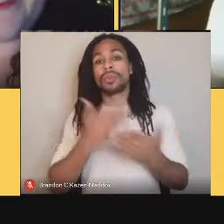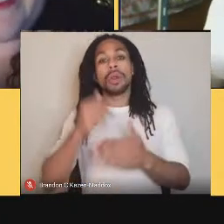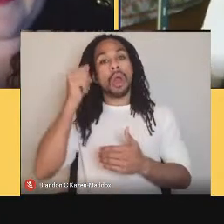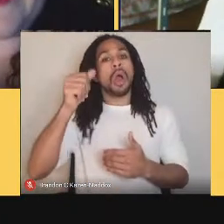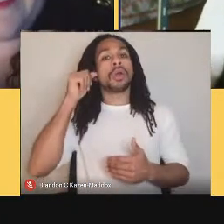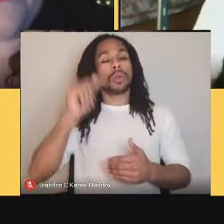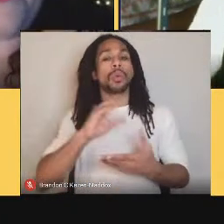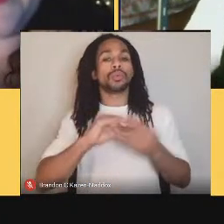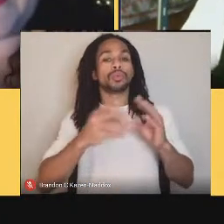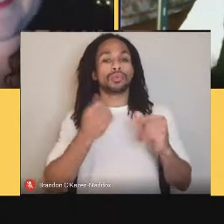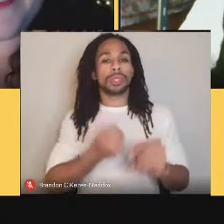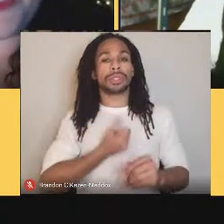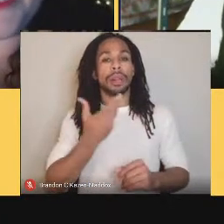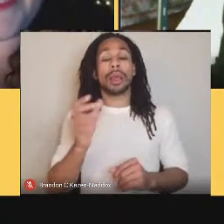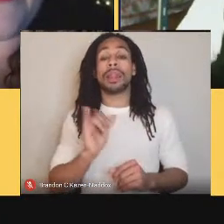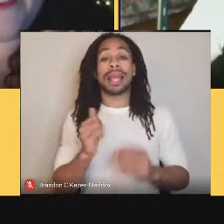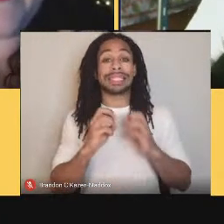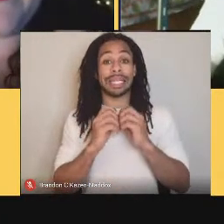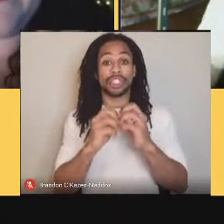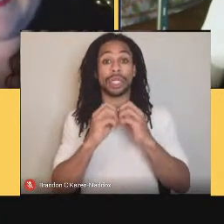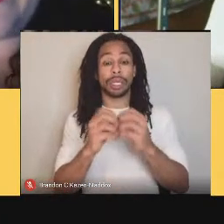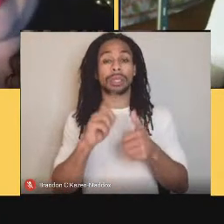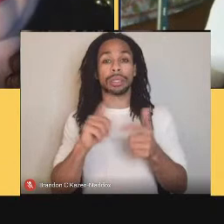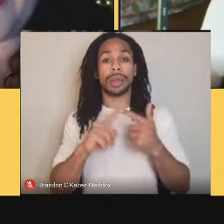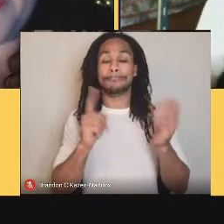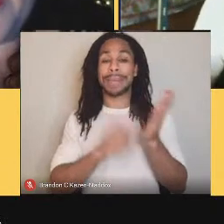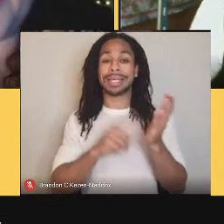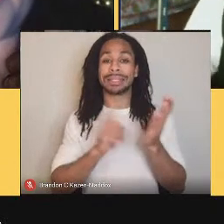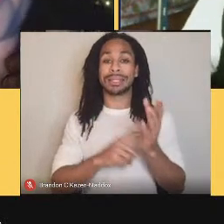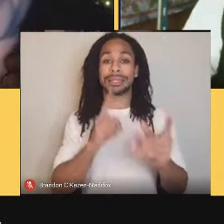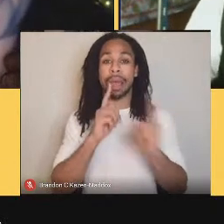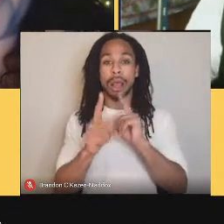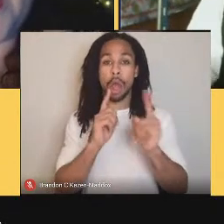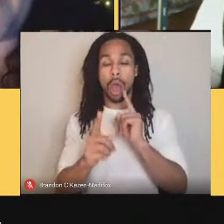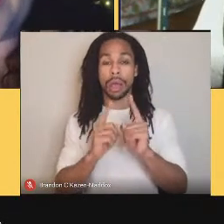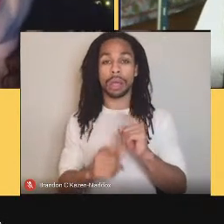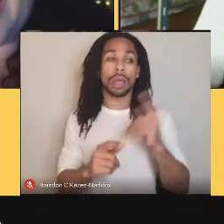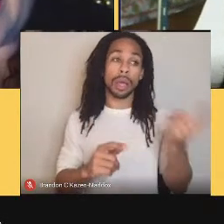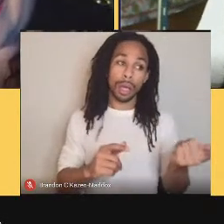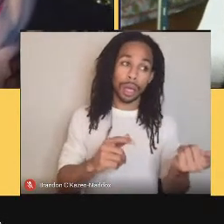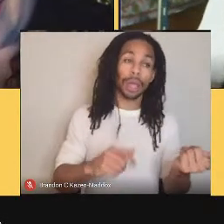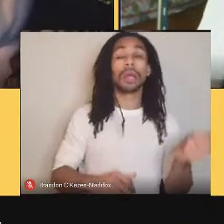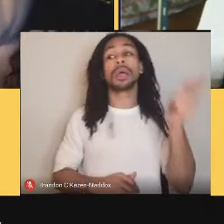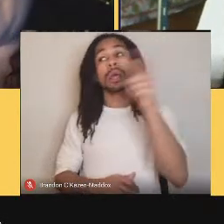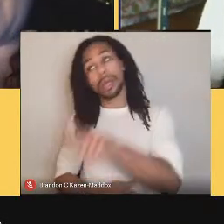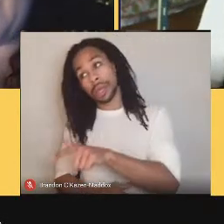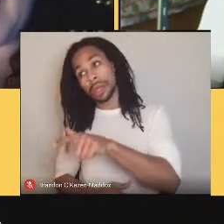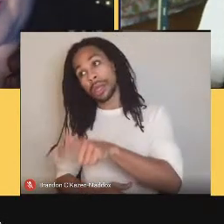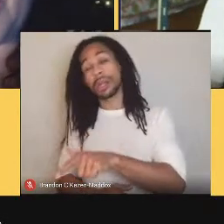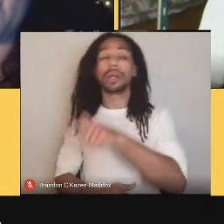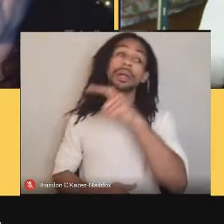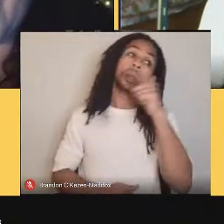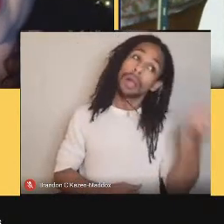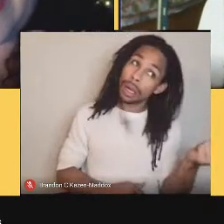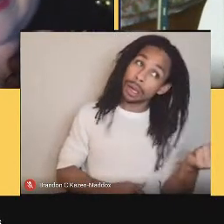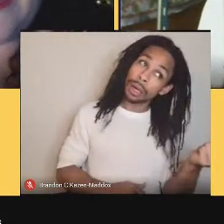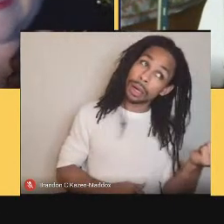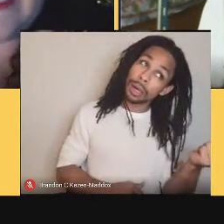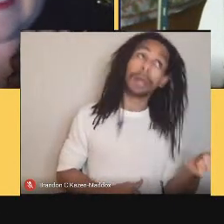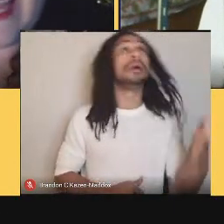doing things like building tension and pacing dialogue. Right. So definitely, I think, and let me know if you